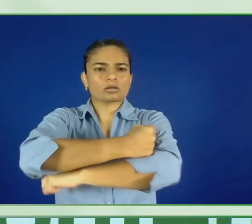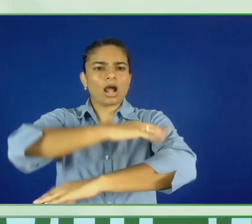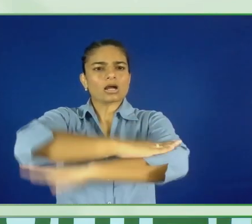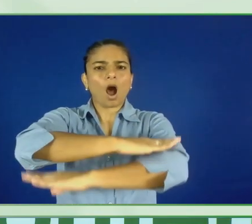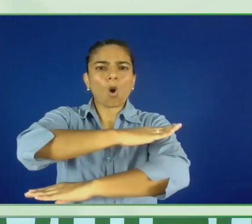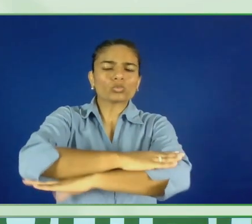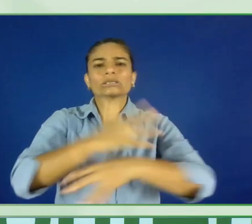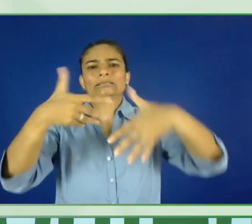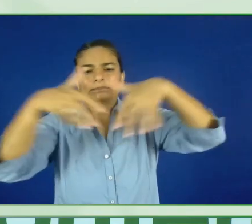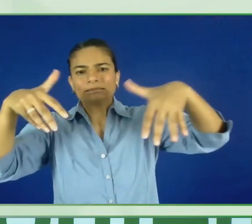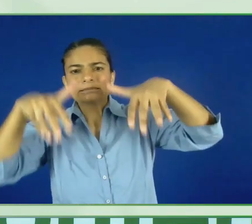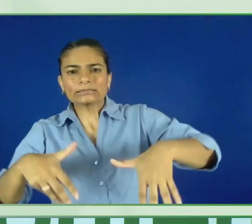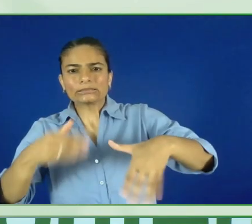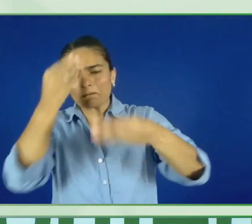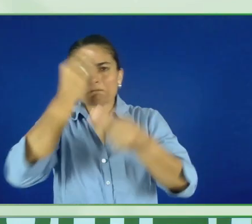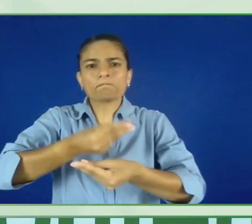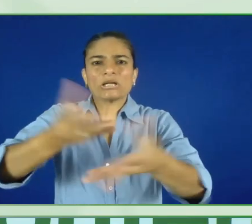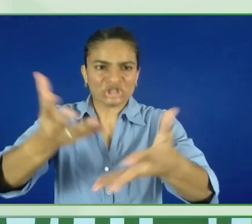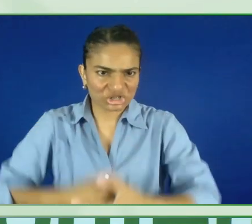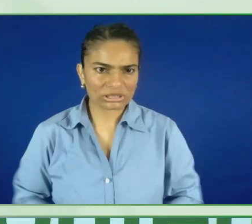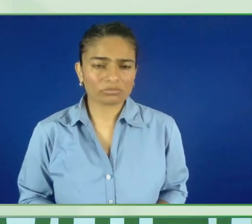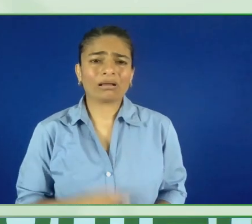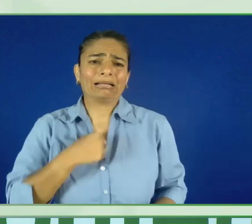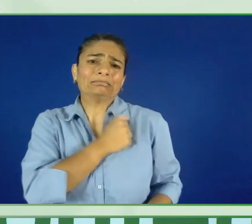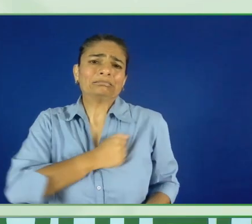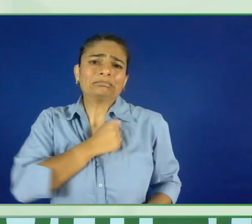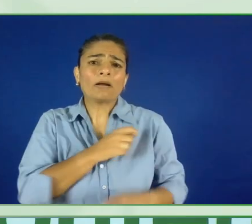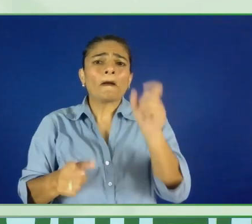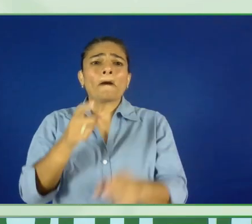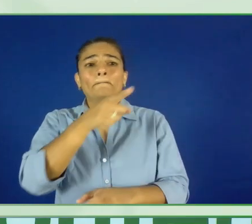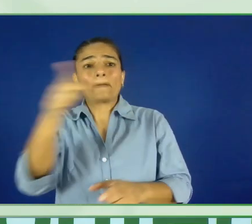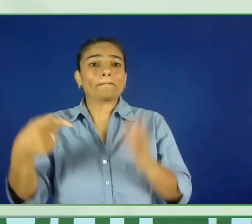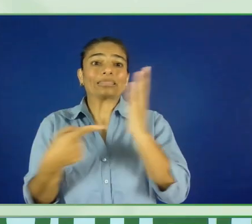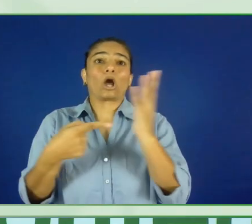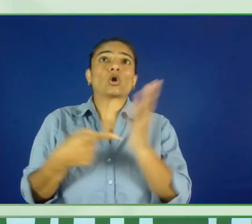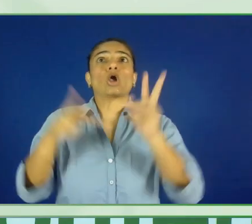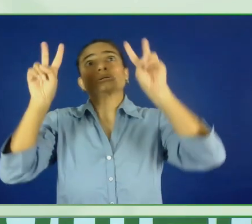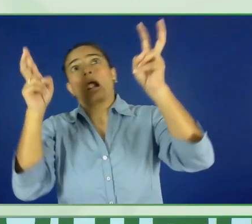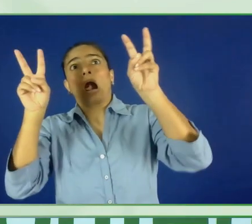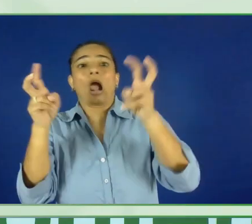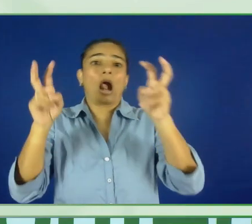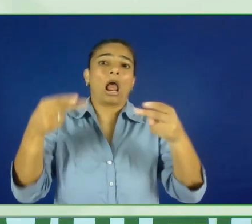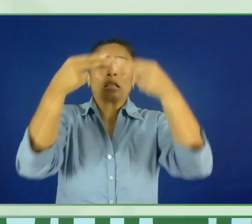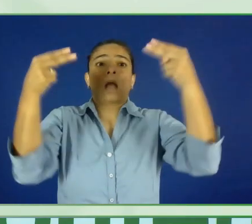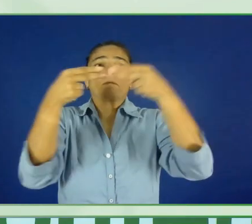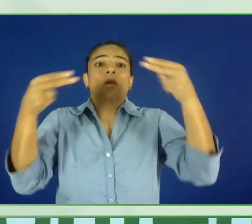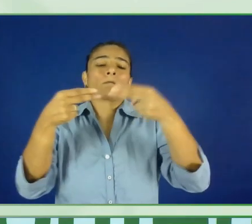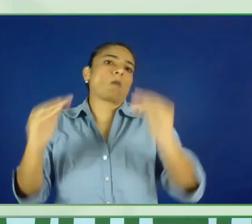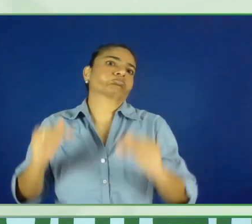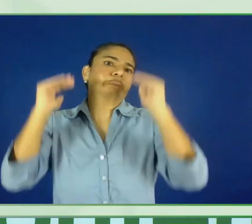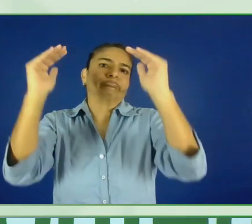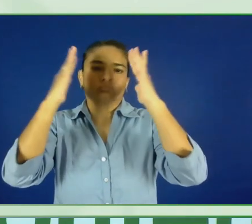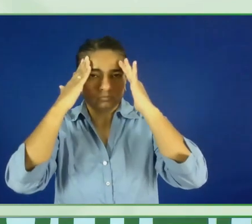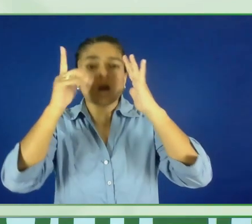pulling data from. This is what it is referring to. So in Michael's example, the Zero Project data, that's the